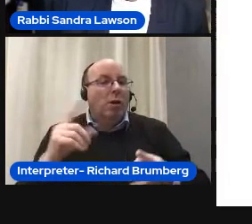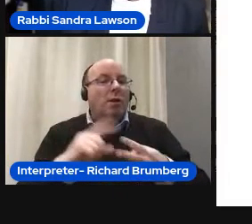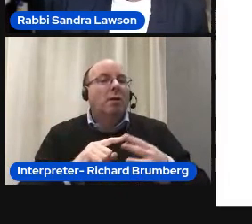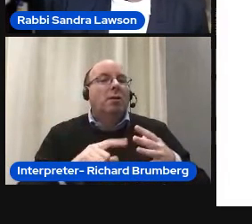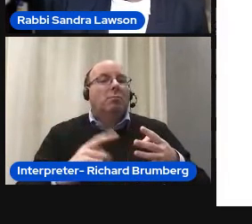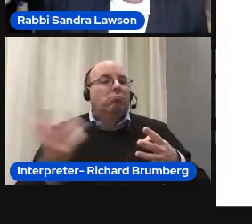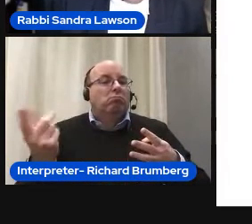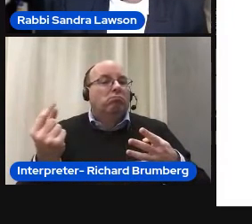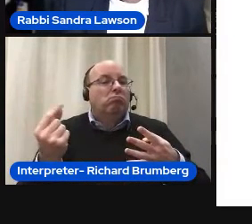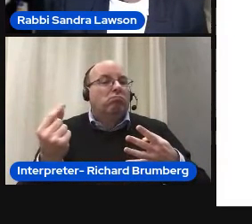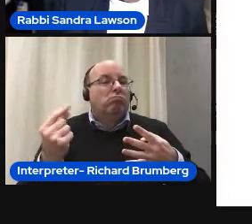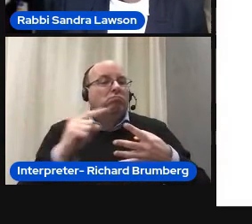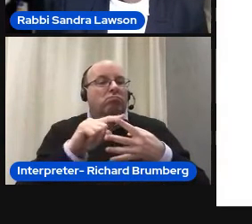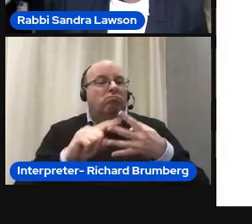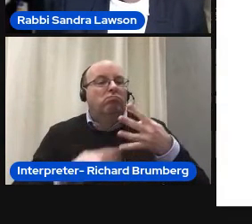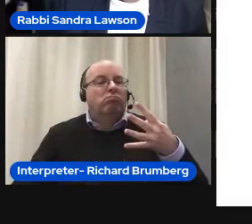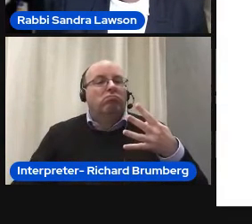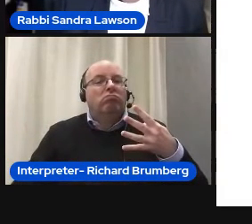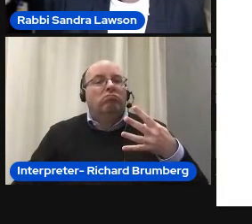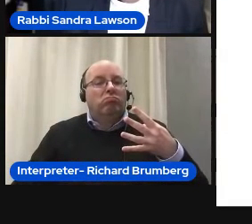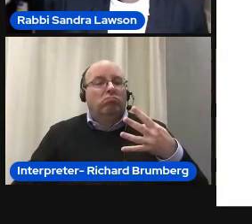equity, diversity, or inclusion?